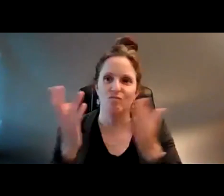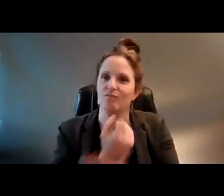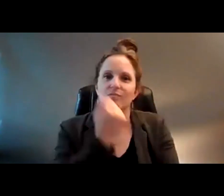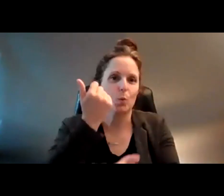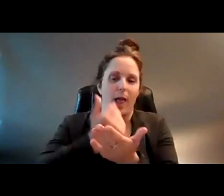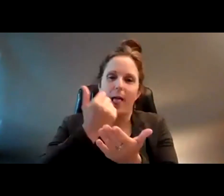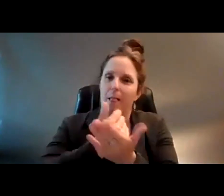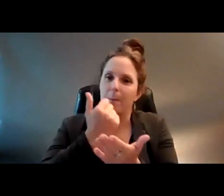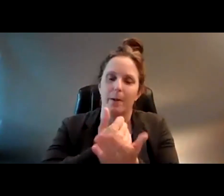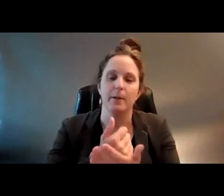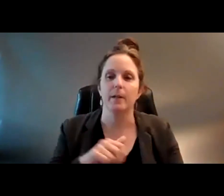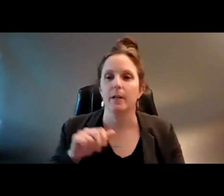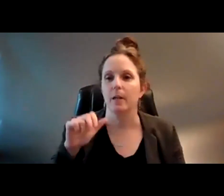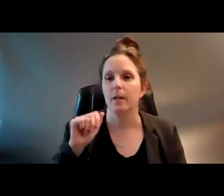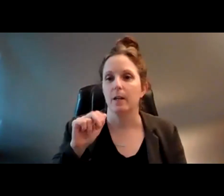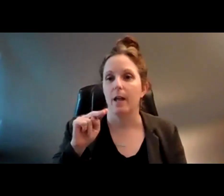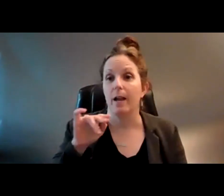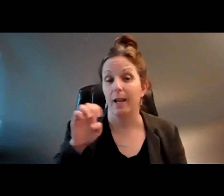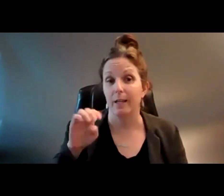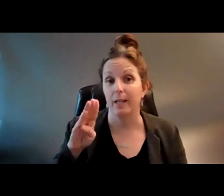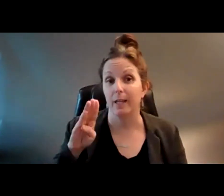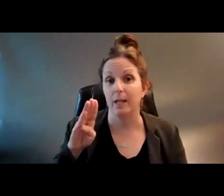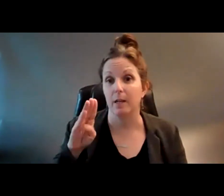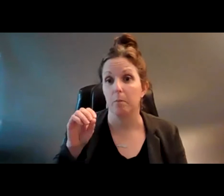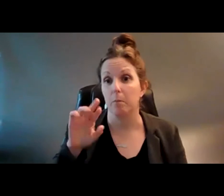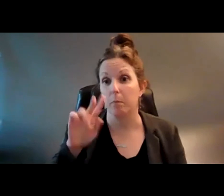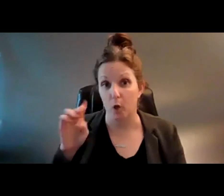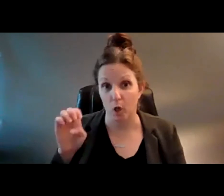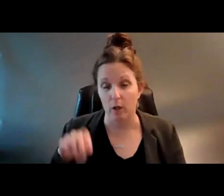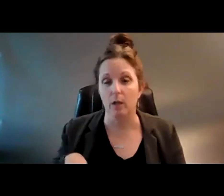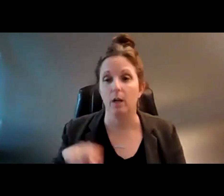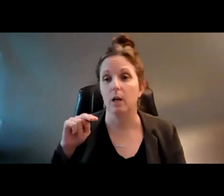And, Annie Burke and Nicole DeTore